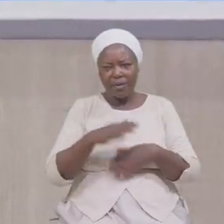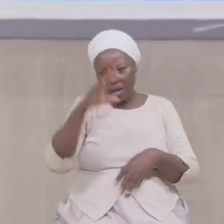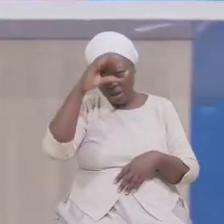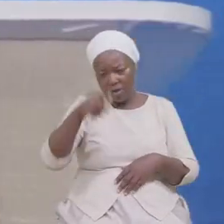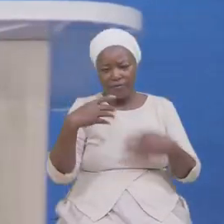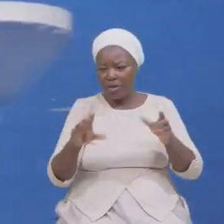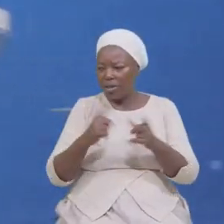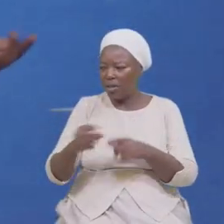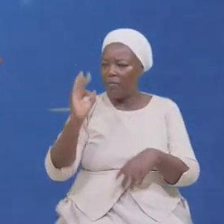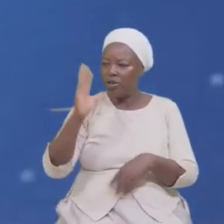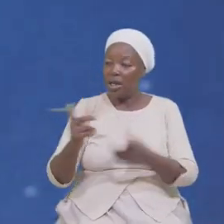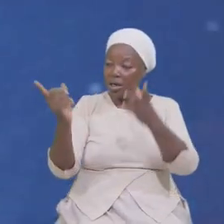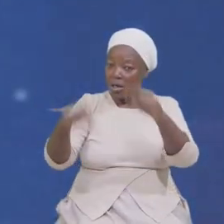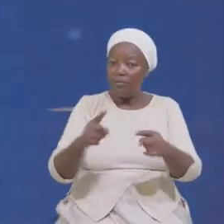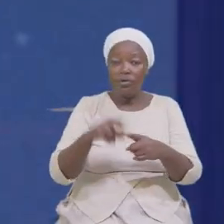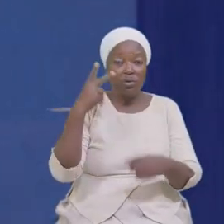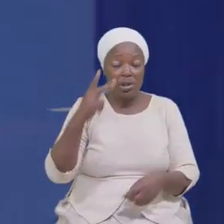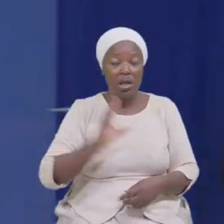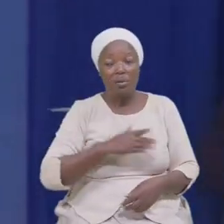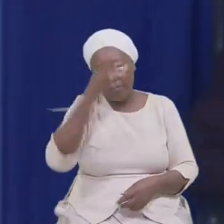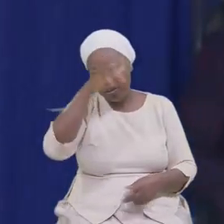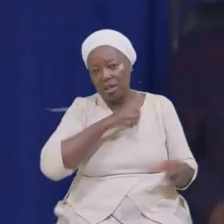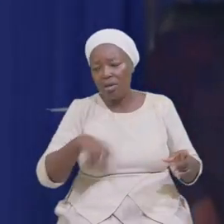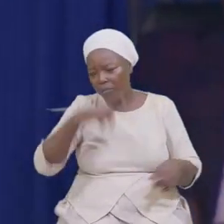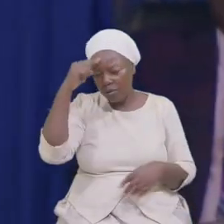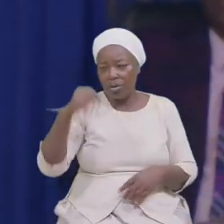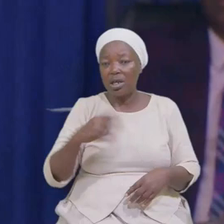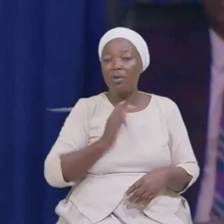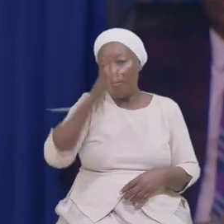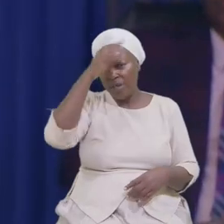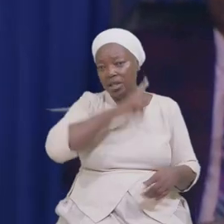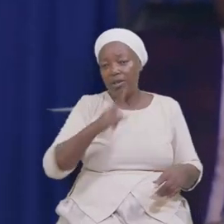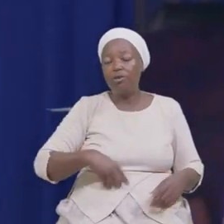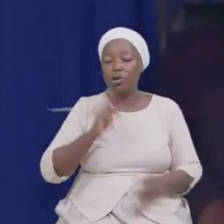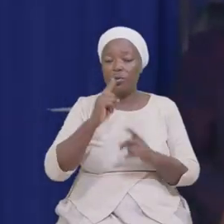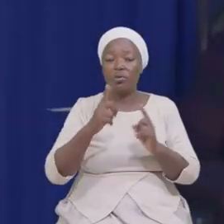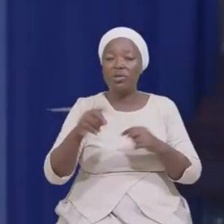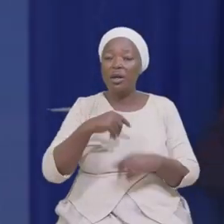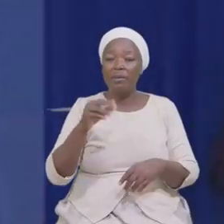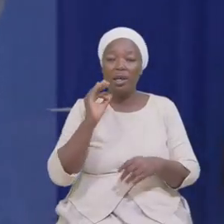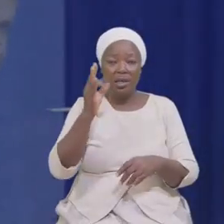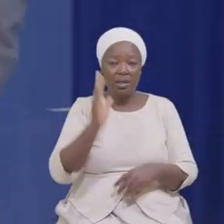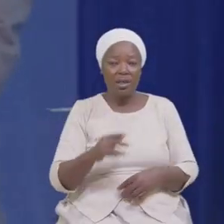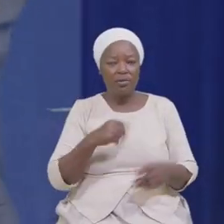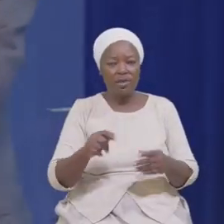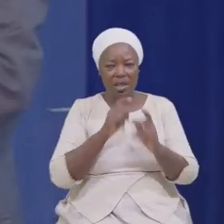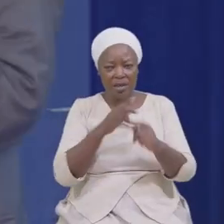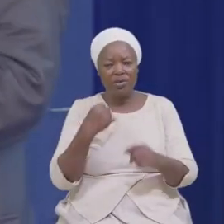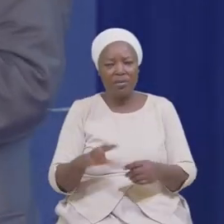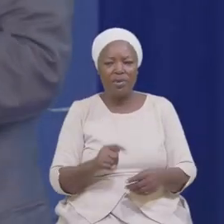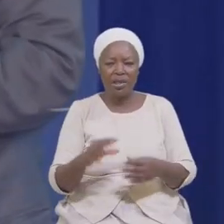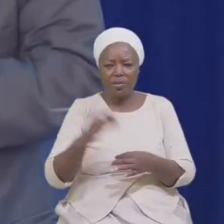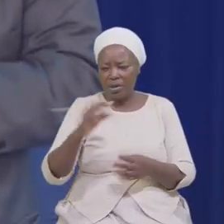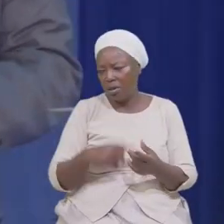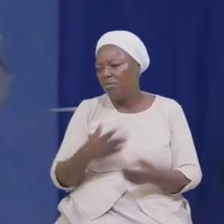me, because I spoke to the ministers on the gifts of the Spirit. And the minister said, "Can you pray for me?" I said, "Of course I